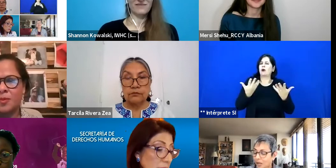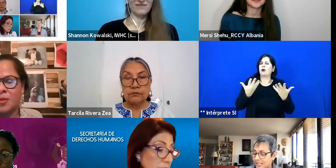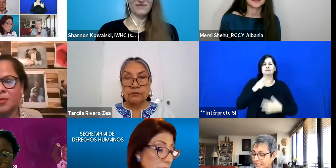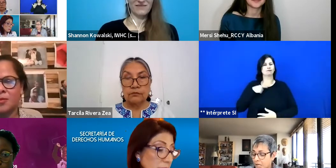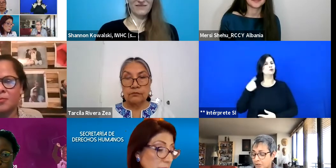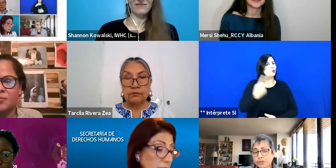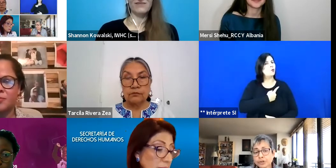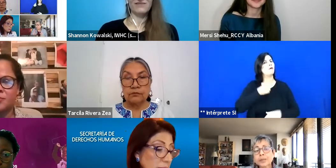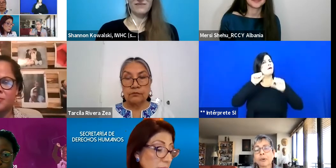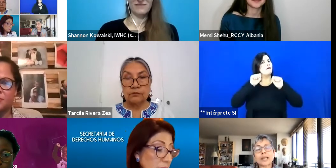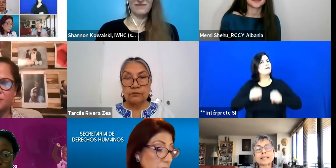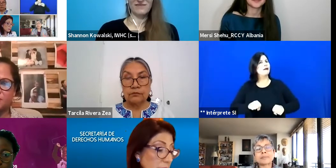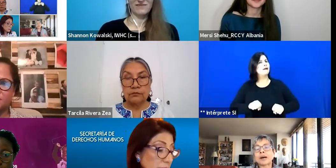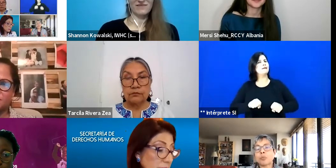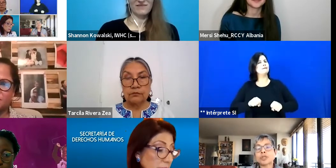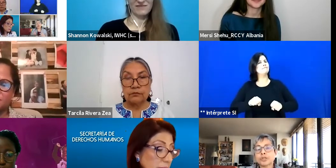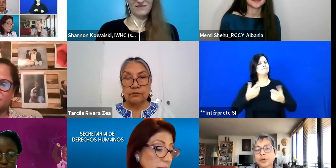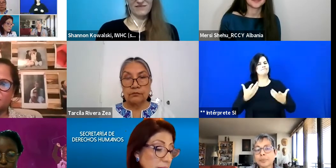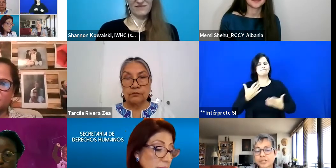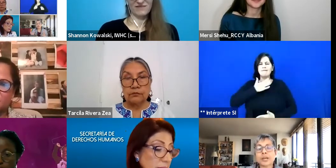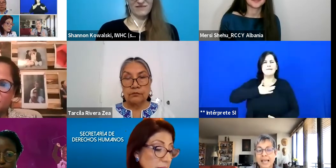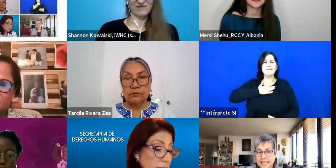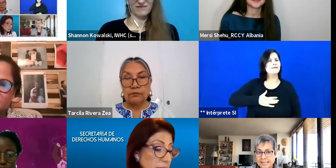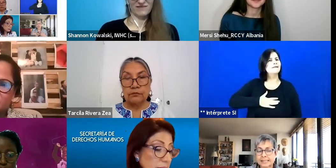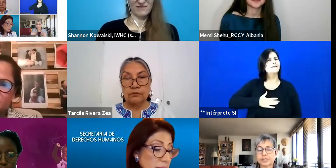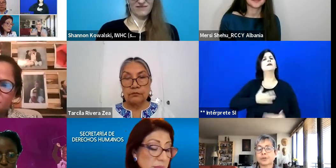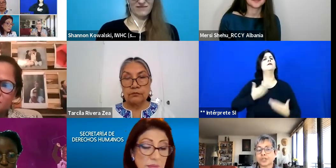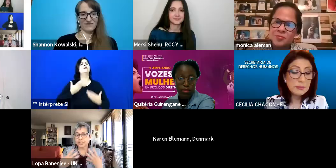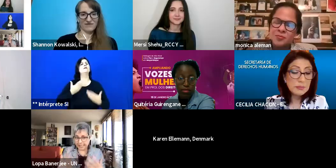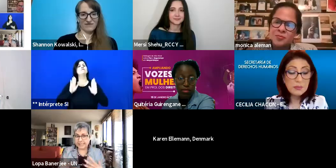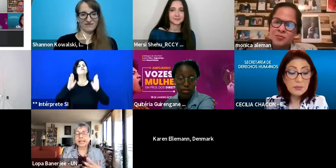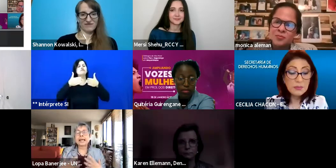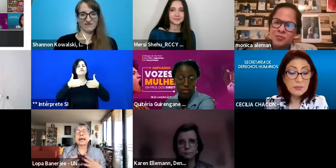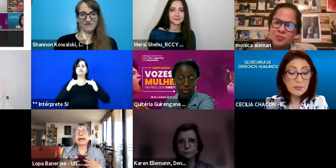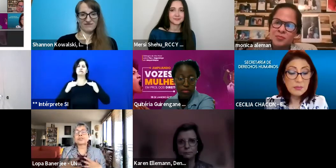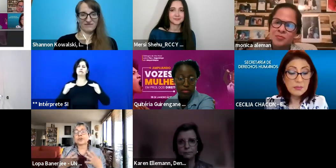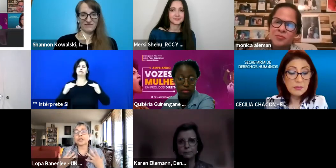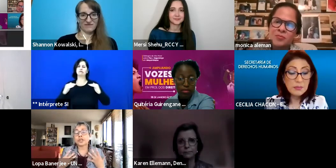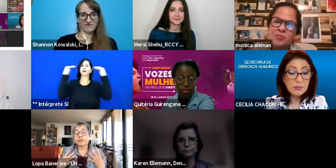gender equality. So to the point about what should we be doing as institutions,